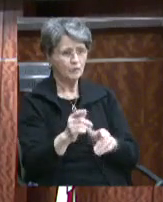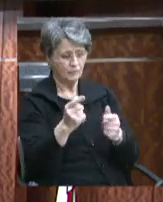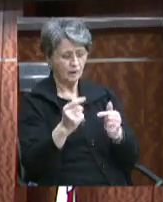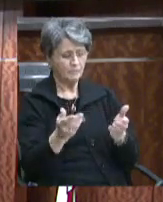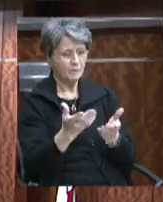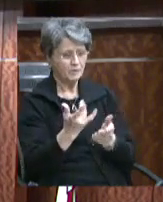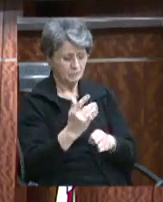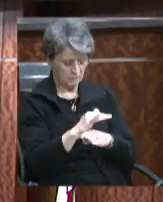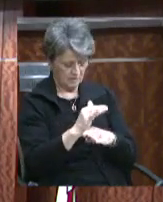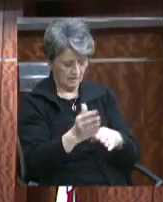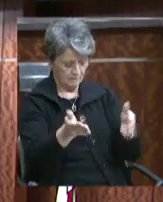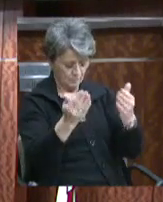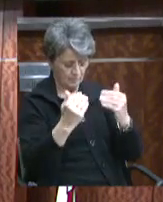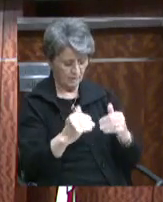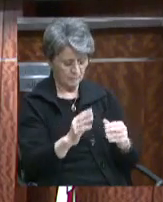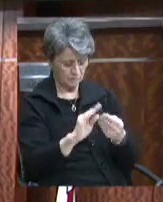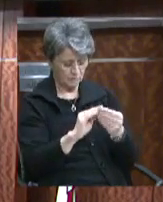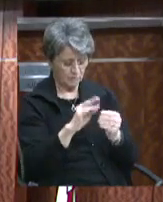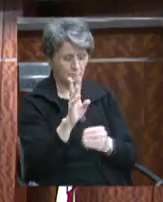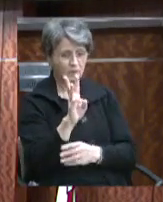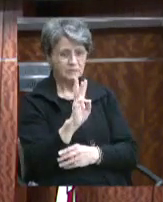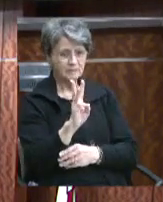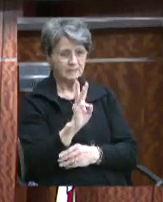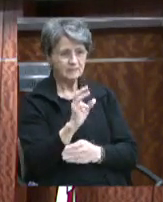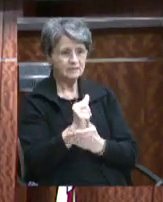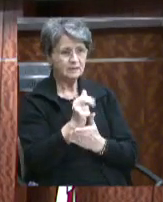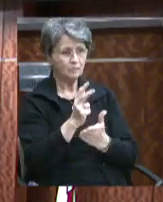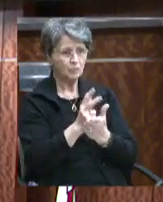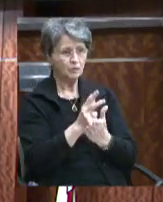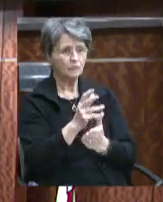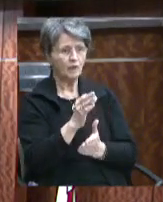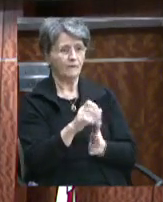Move to agenda item number 6, approval of the minutes